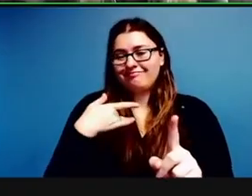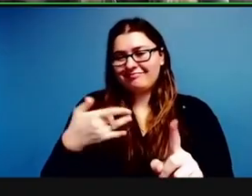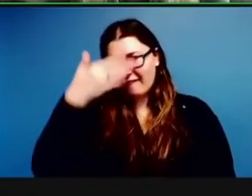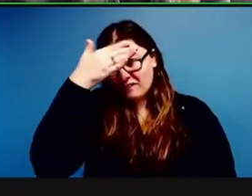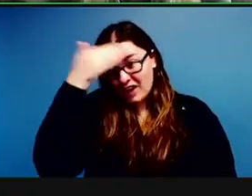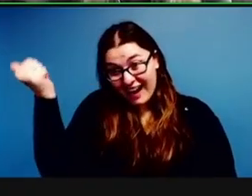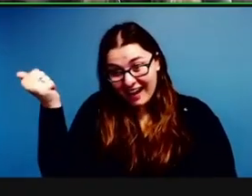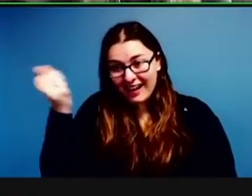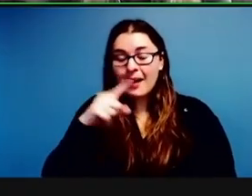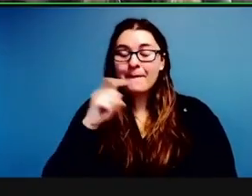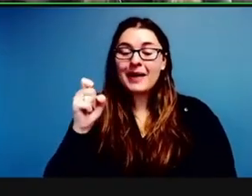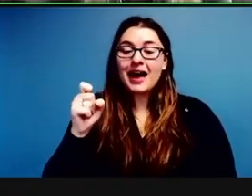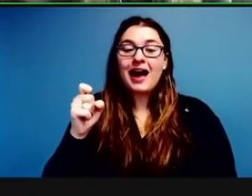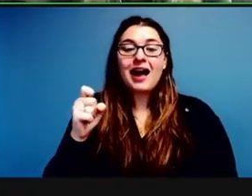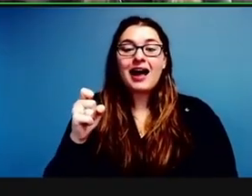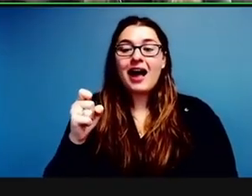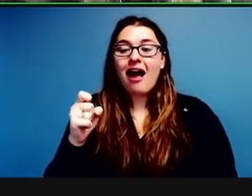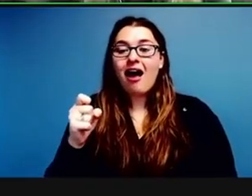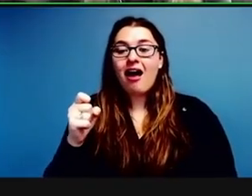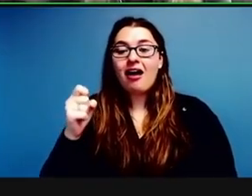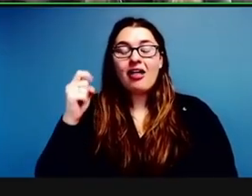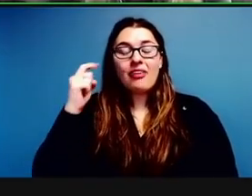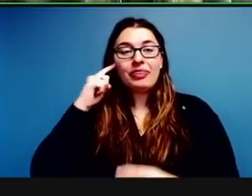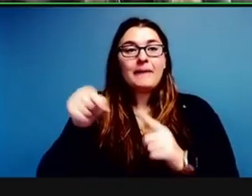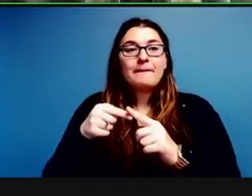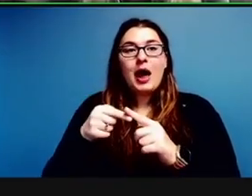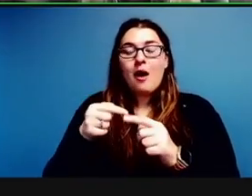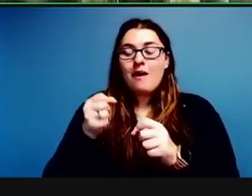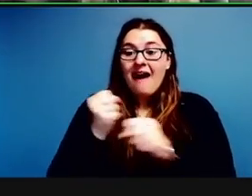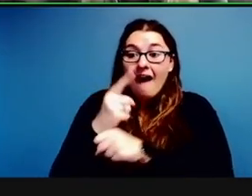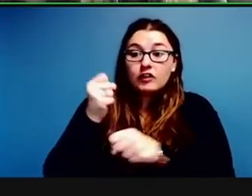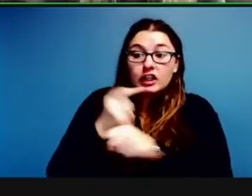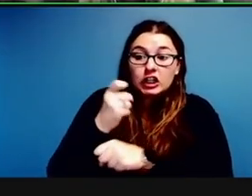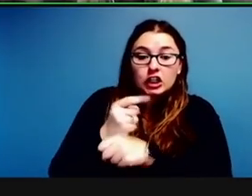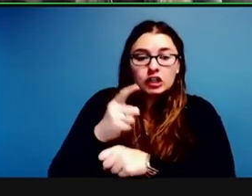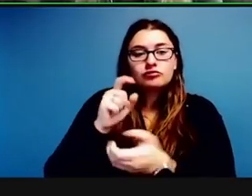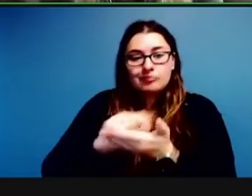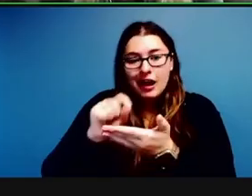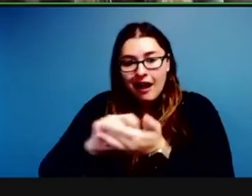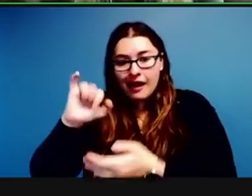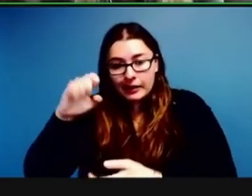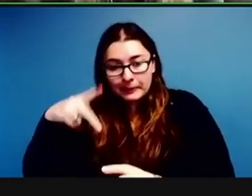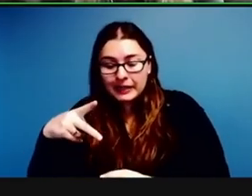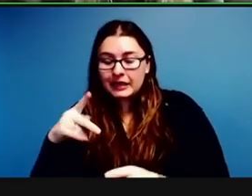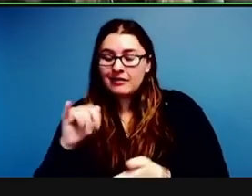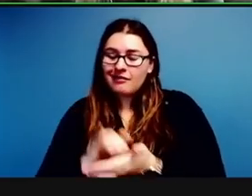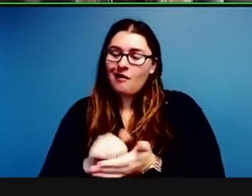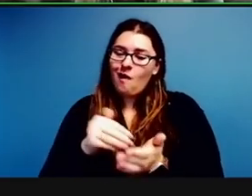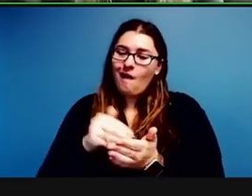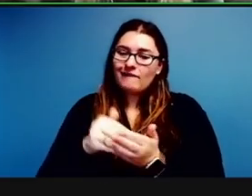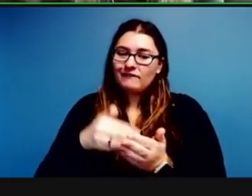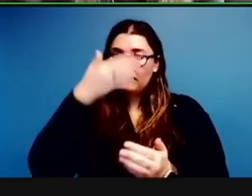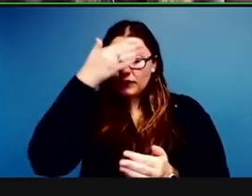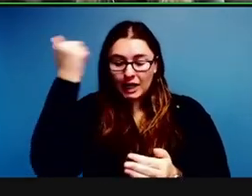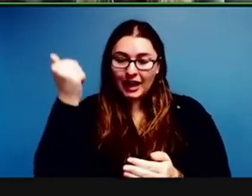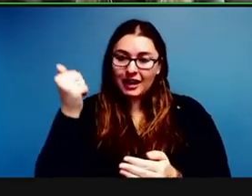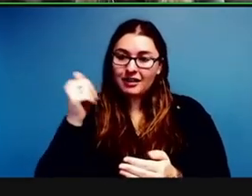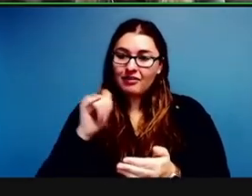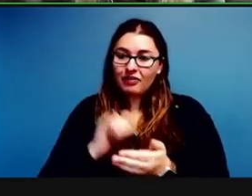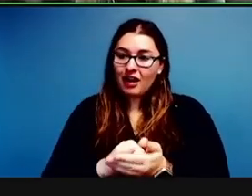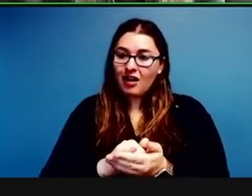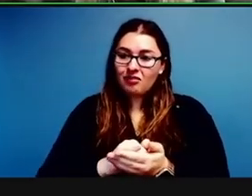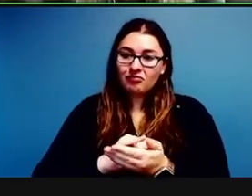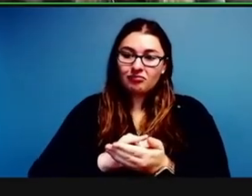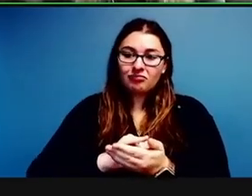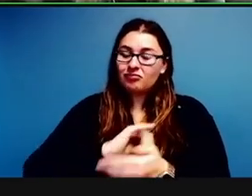because we get so caught up in the year-to-year process of writing an IEP that very often we forget that the